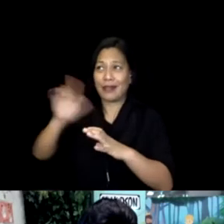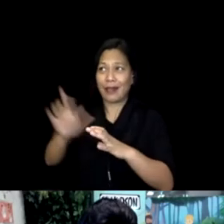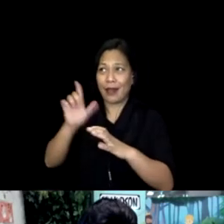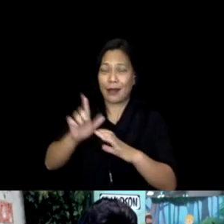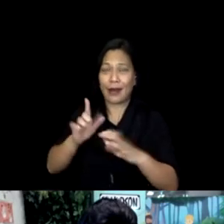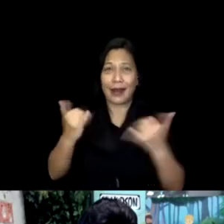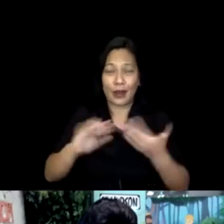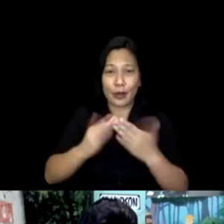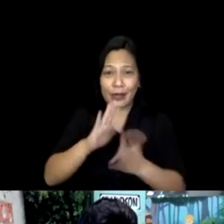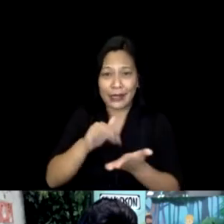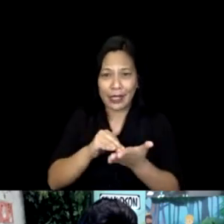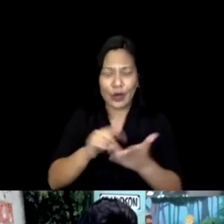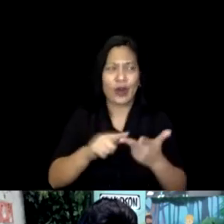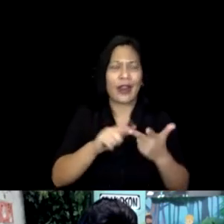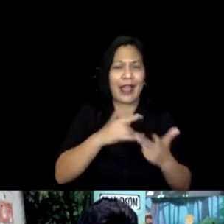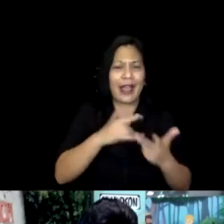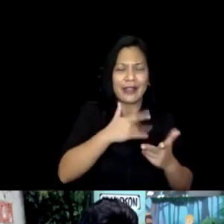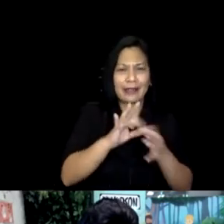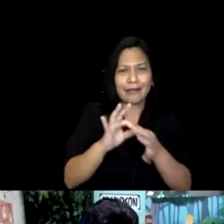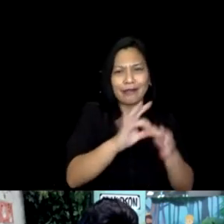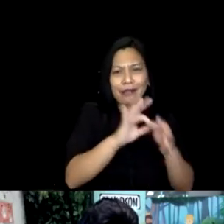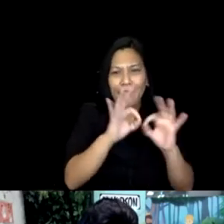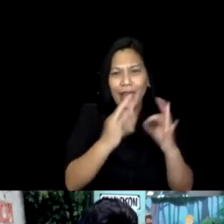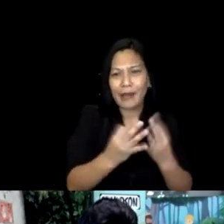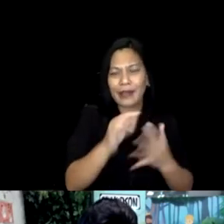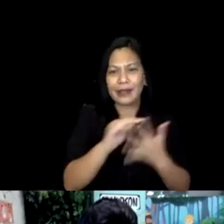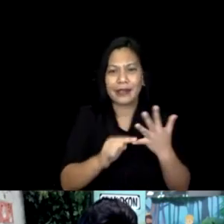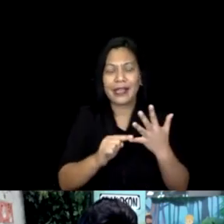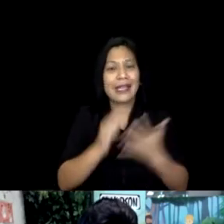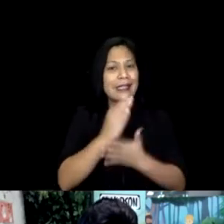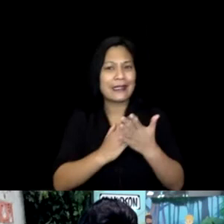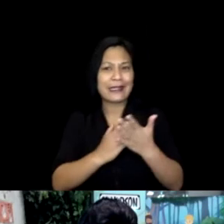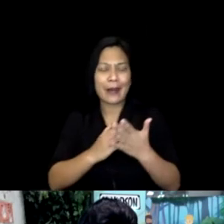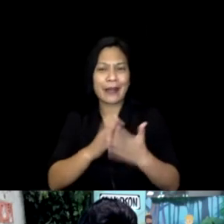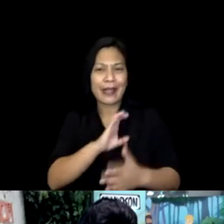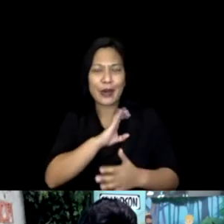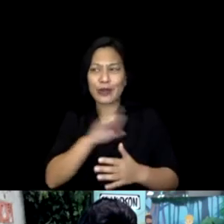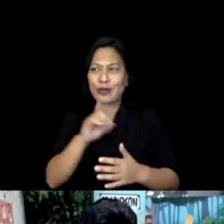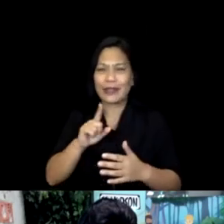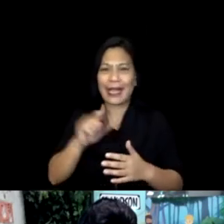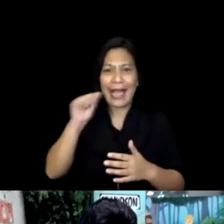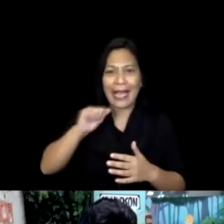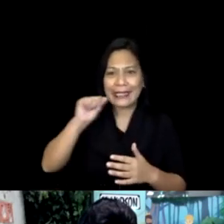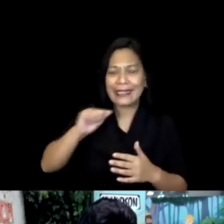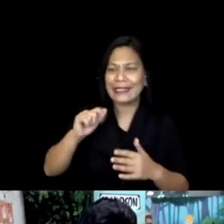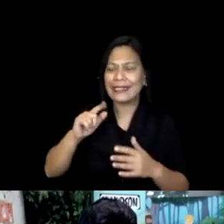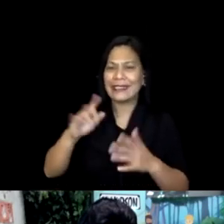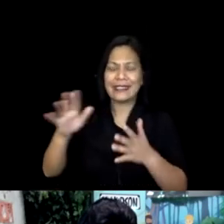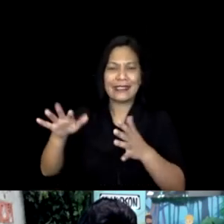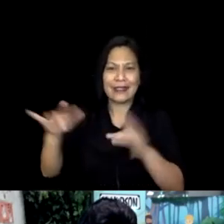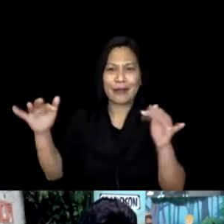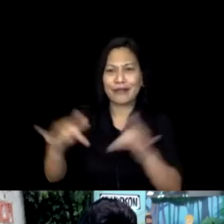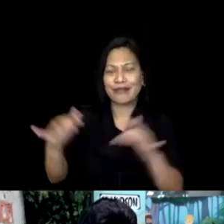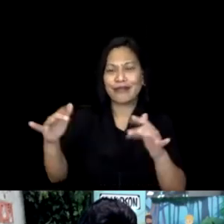family feeling. You know, like some of the characters are aunties and tanties that I grew up with, you know, eating their food